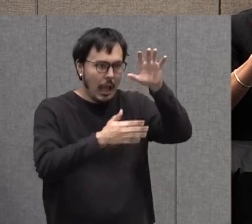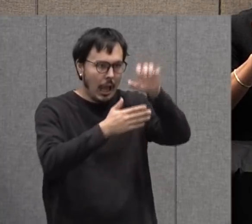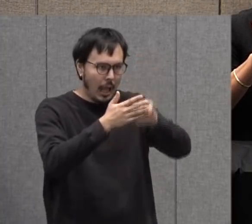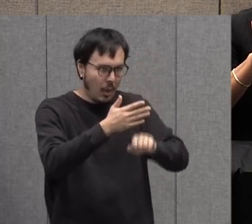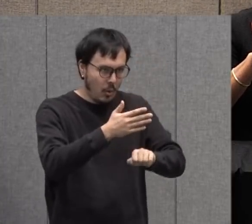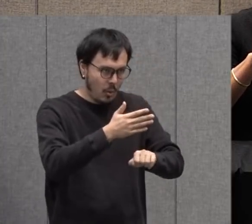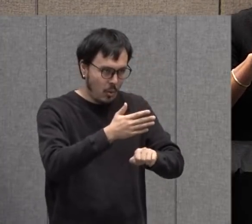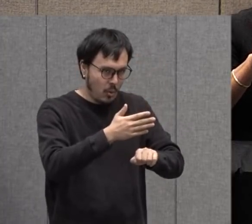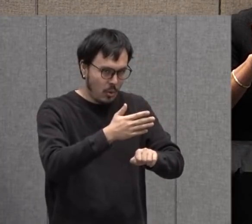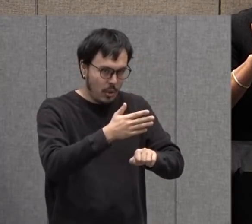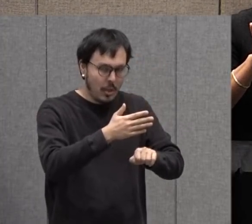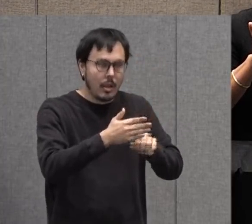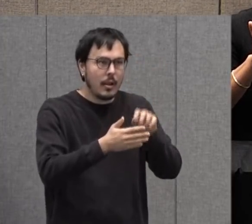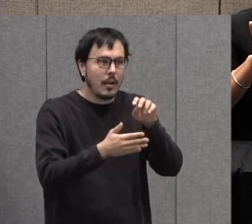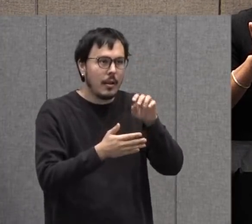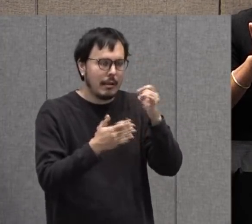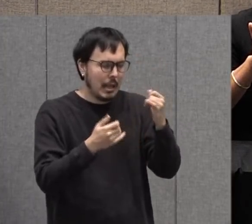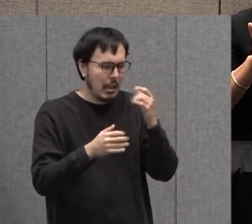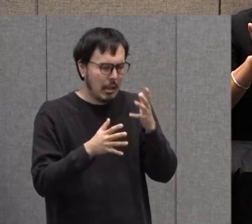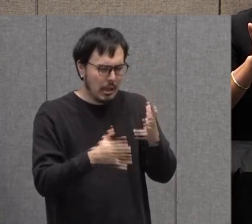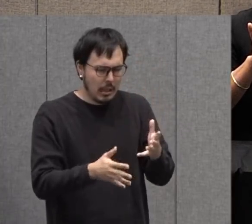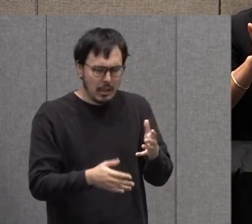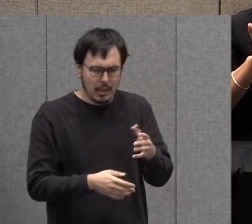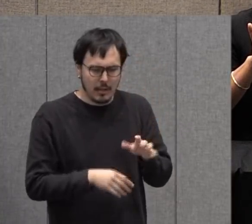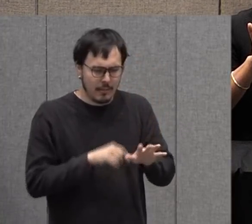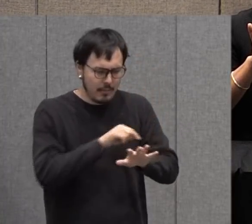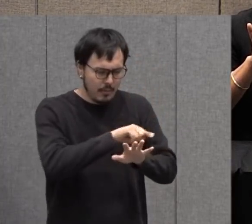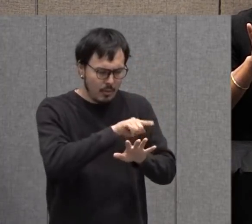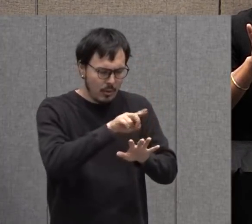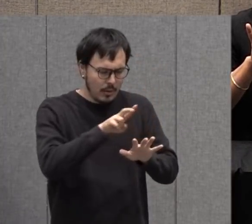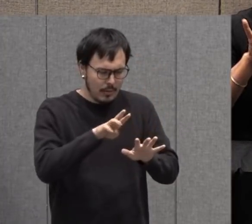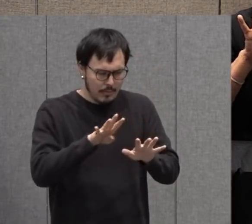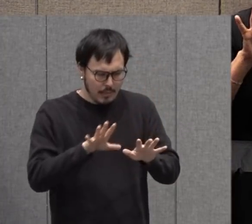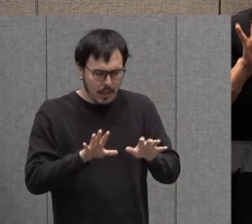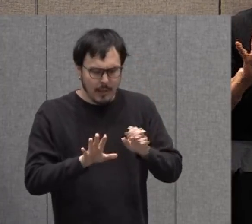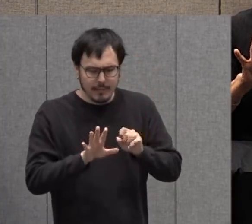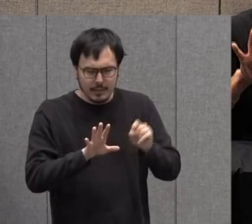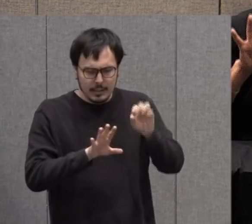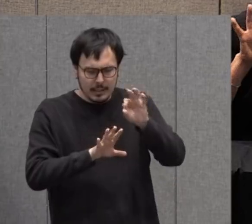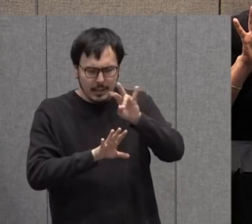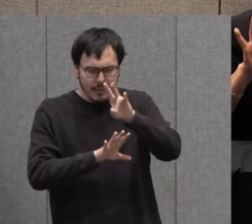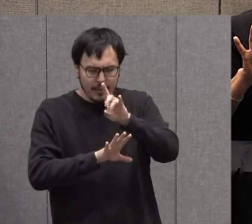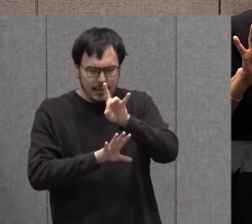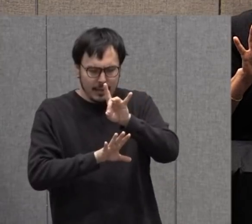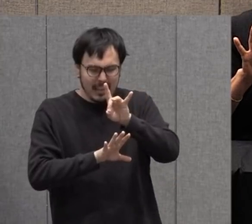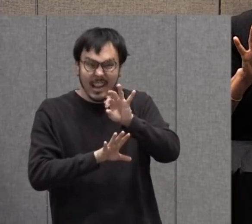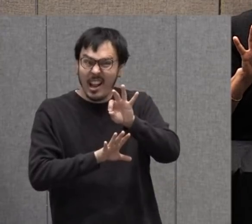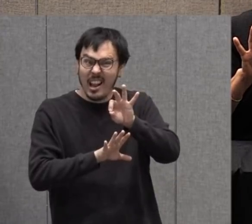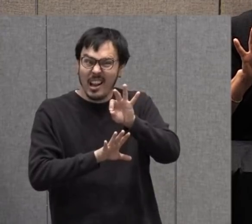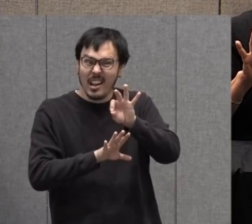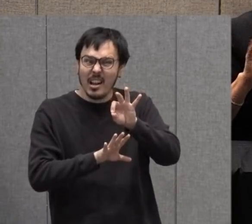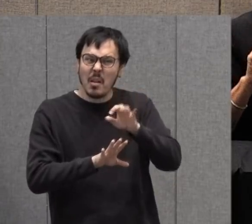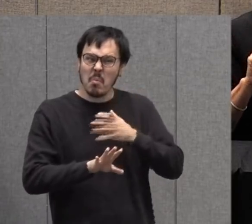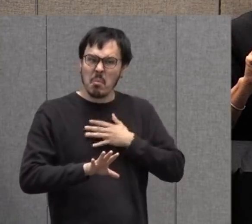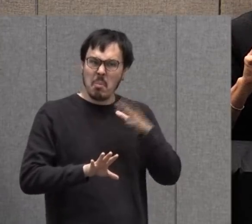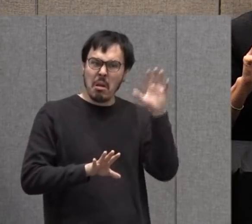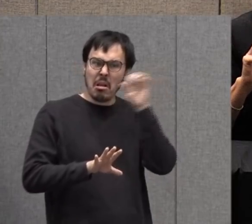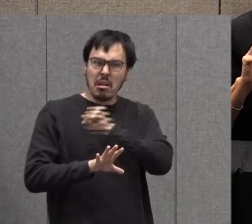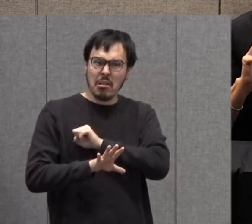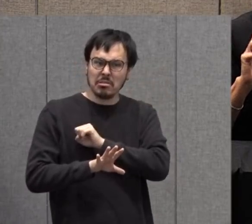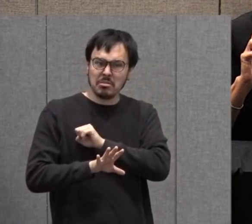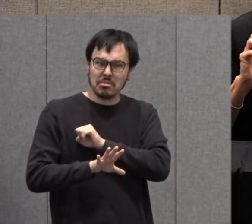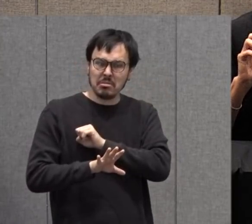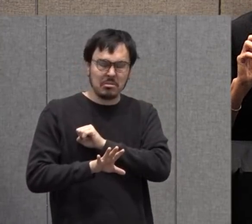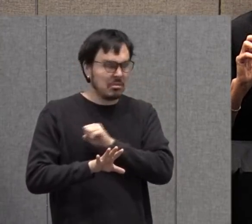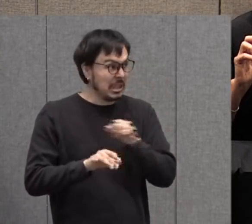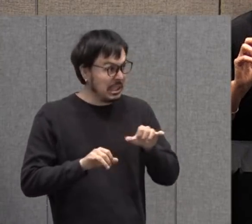I have 1, 2, 3, 4, 5, 6, 7, 8, 9. I am going to guess that there